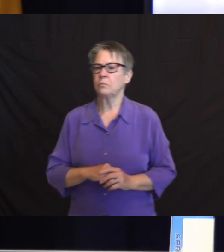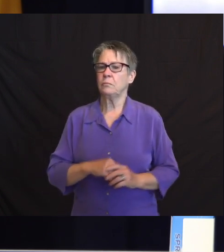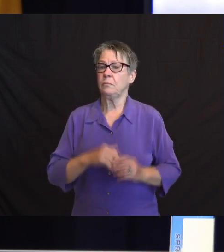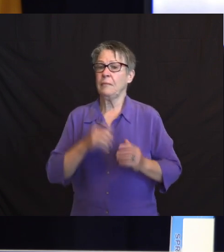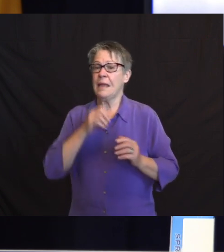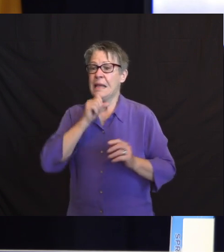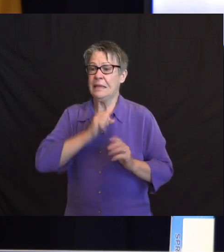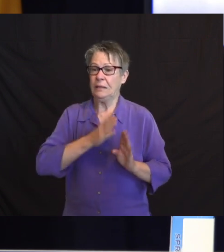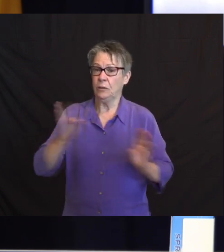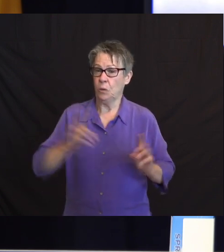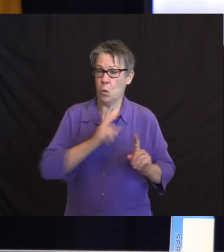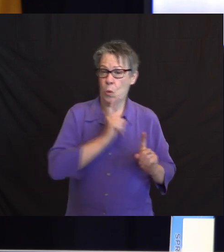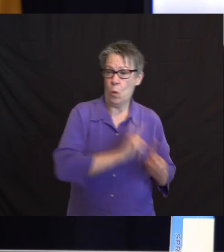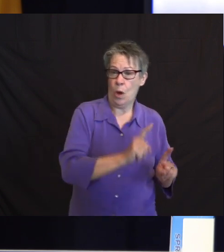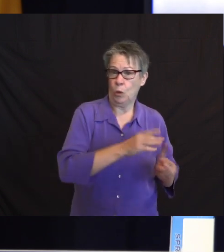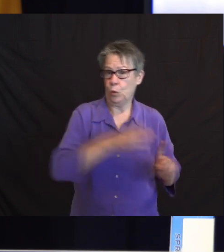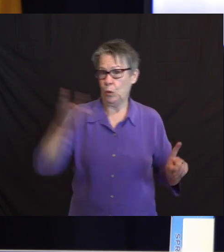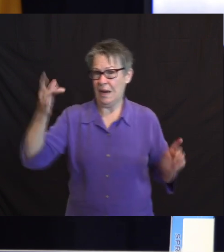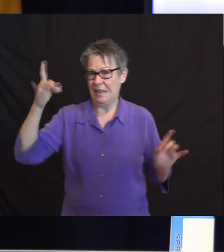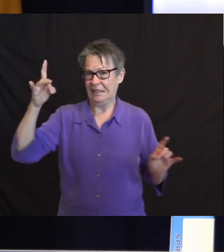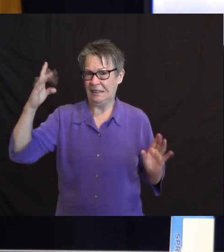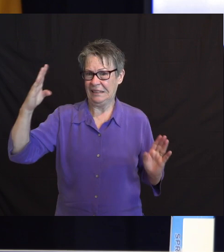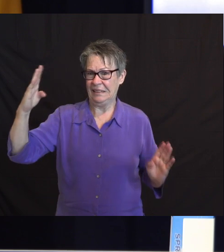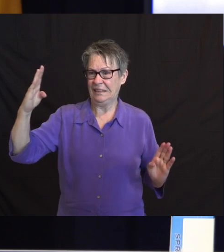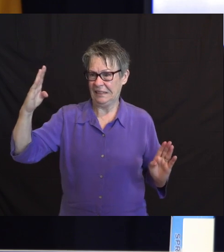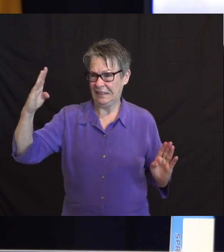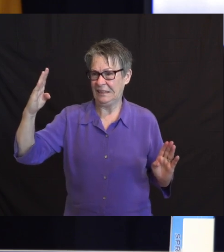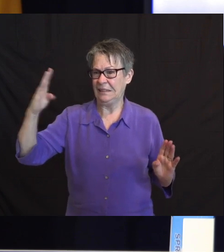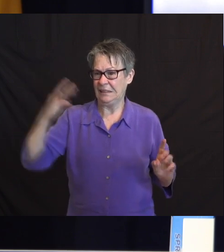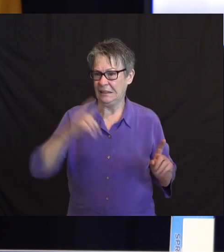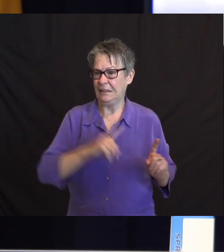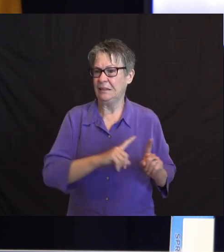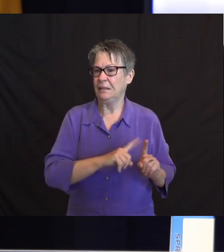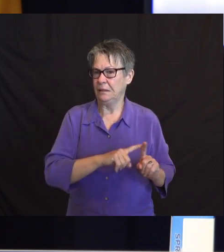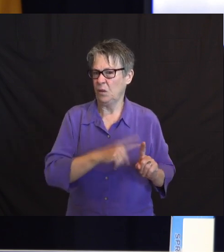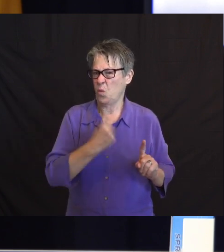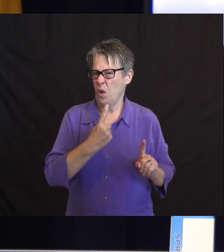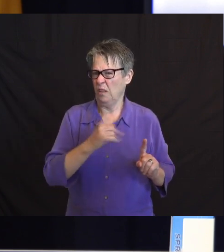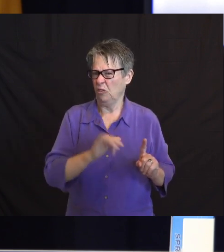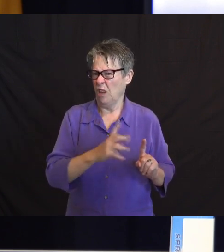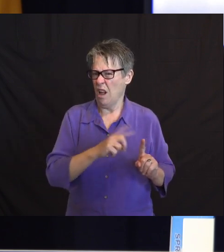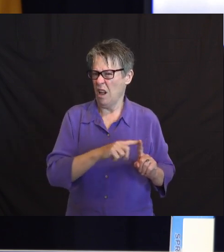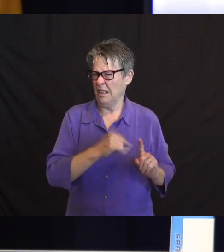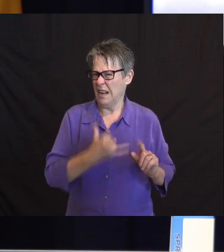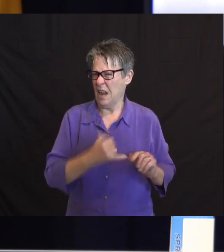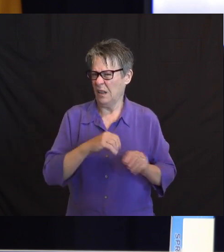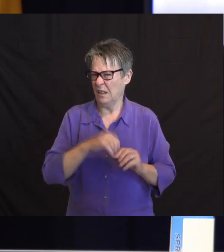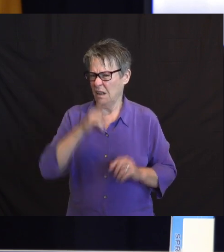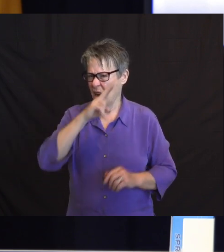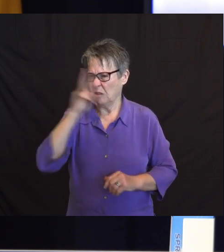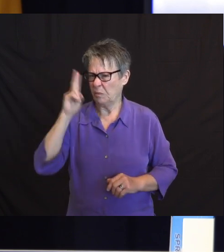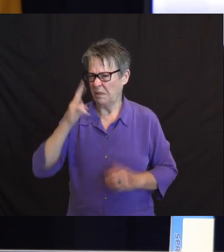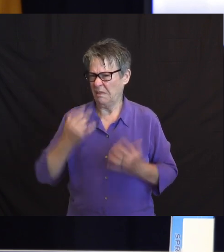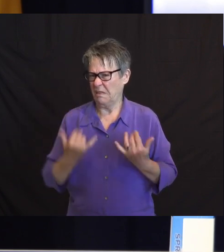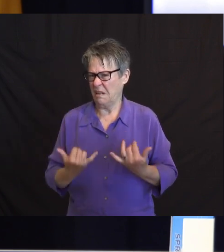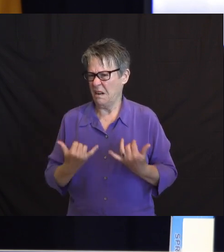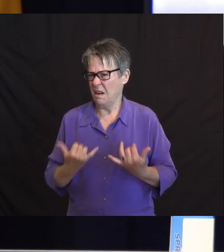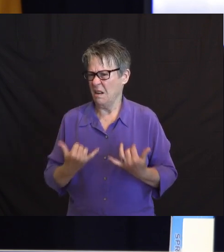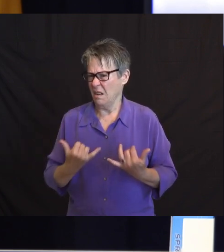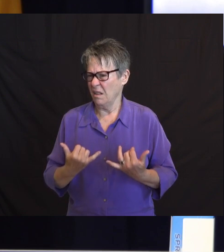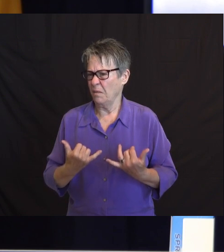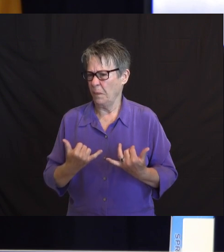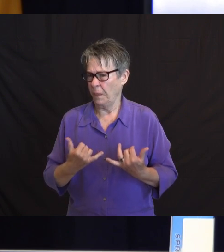18. 1 child is currently still hospitalized. The breakdown of race and ethnicity is as